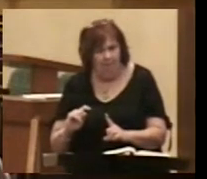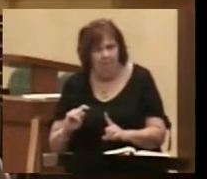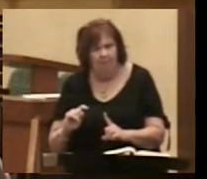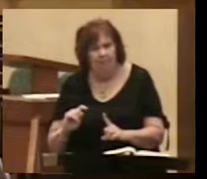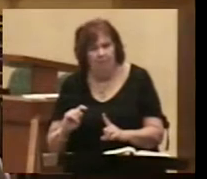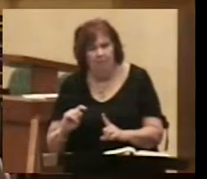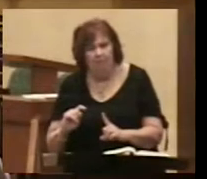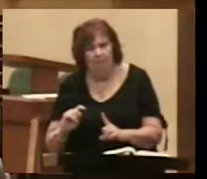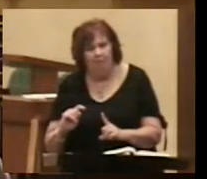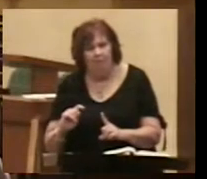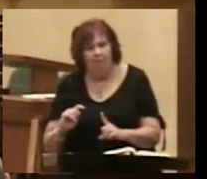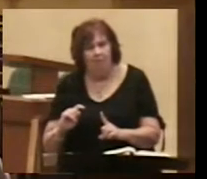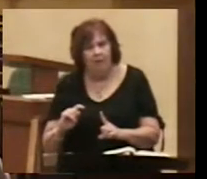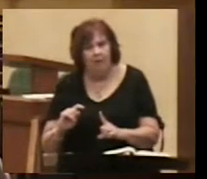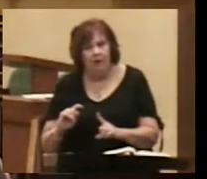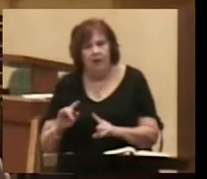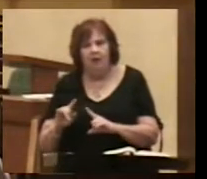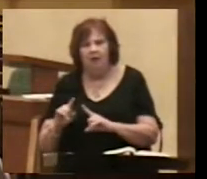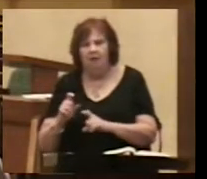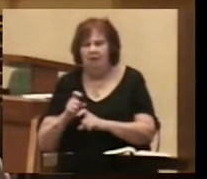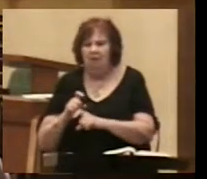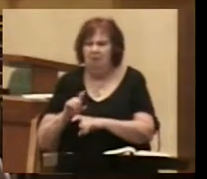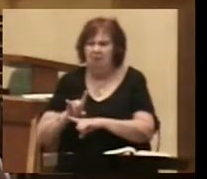Well, they ridiculed Jesus too.